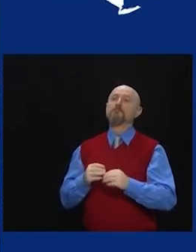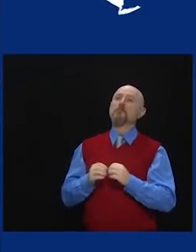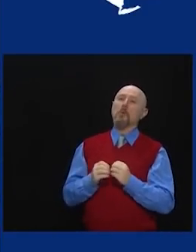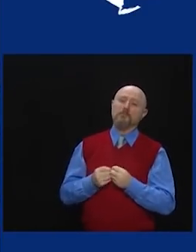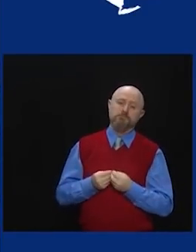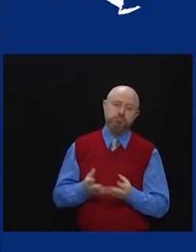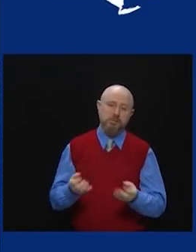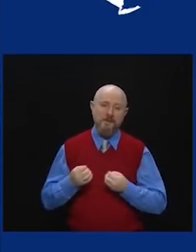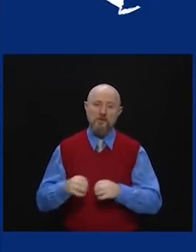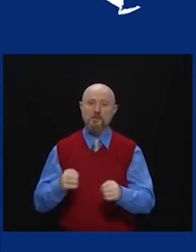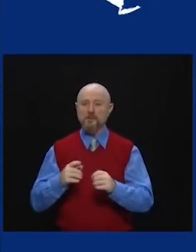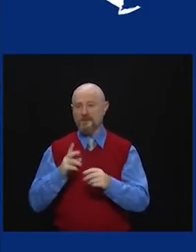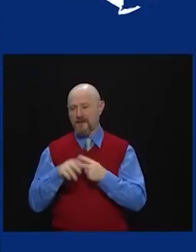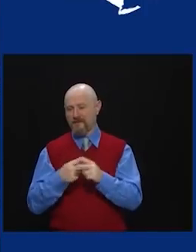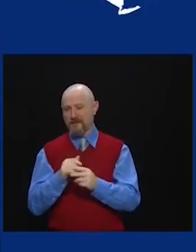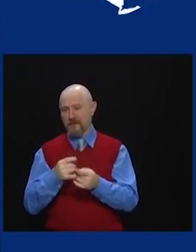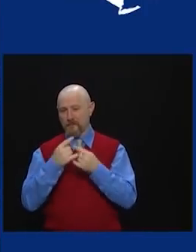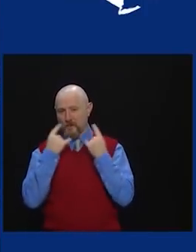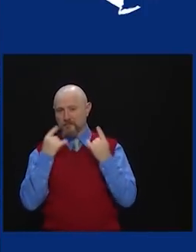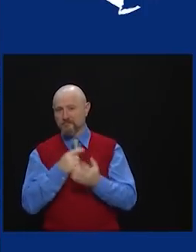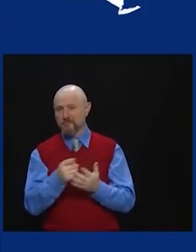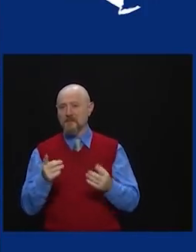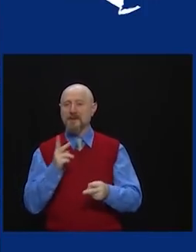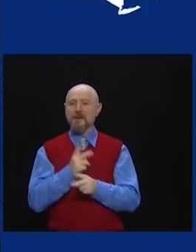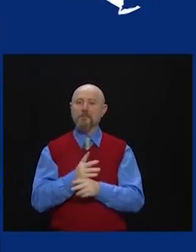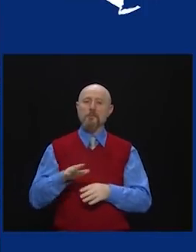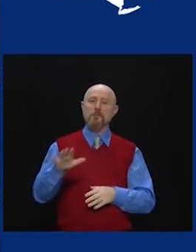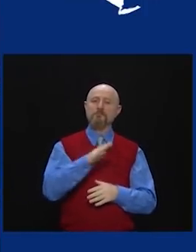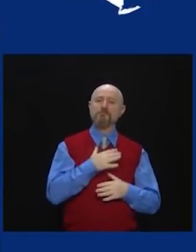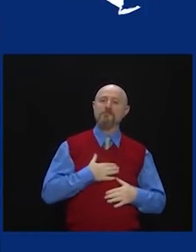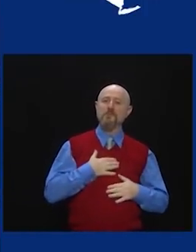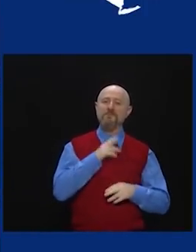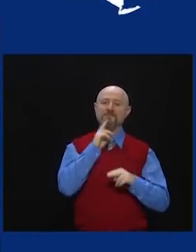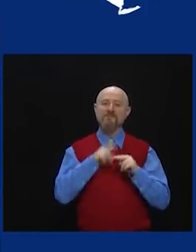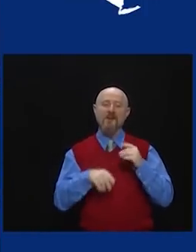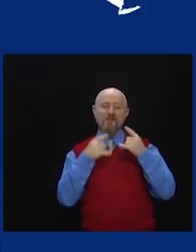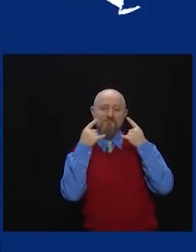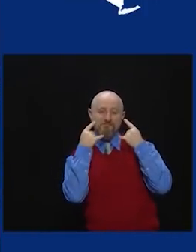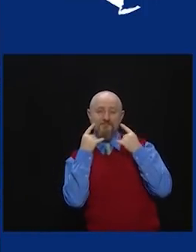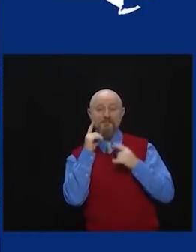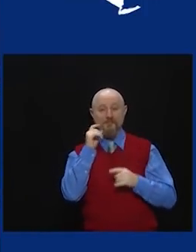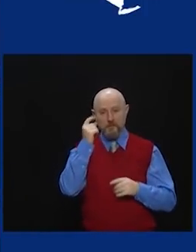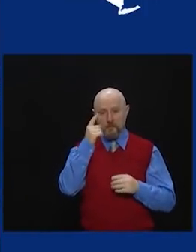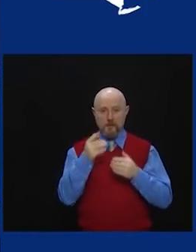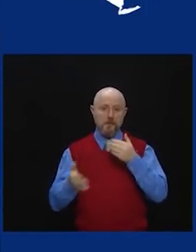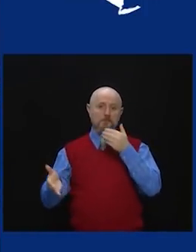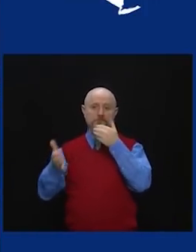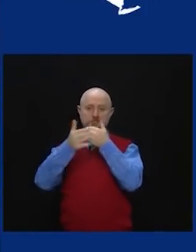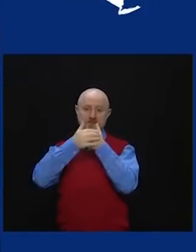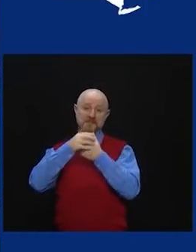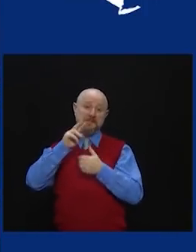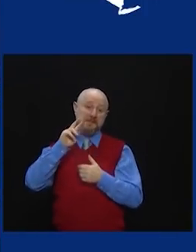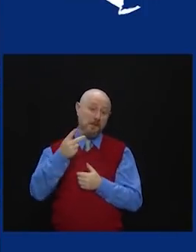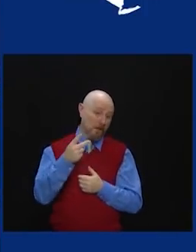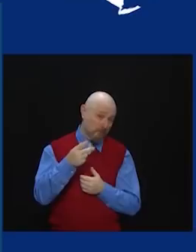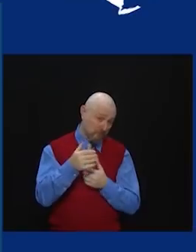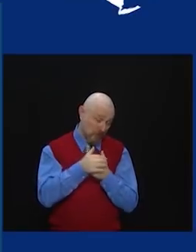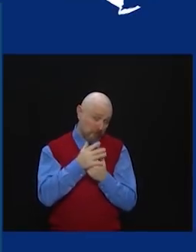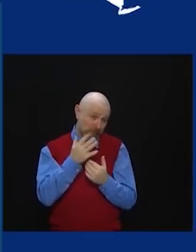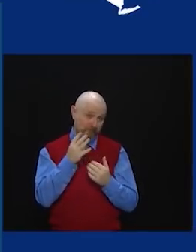but make sure you wear it over one that gives you more protection. We're continuing to launch more testing sites. We already